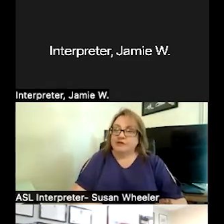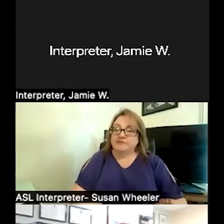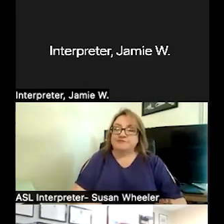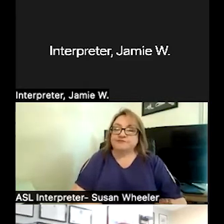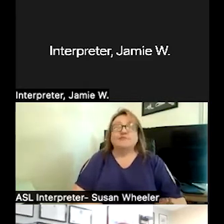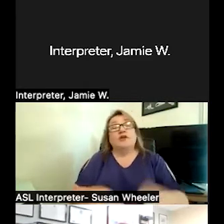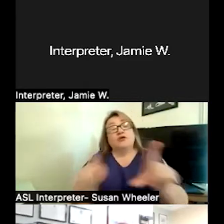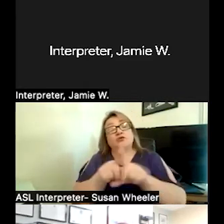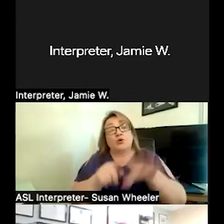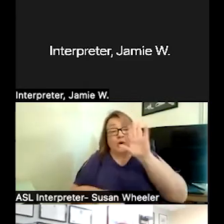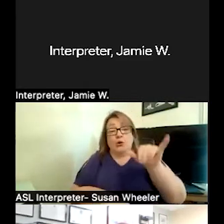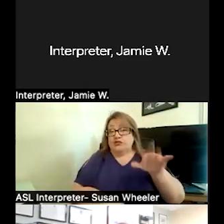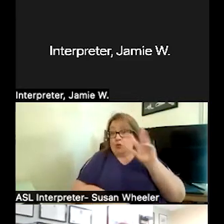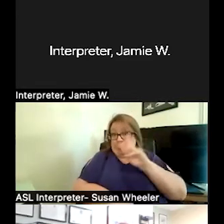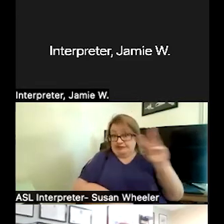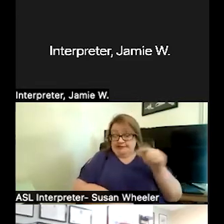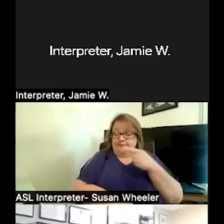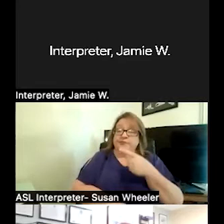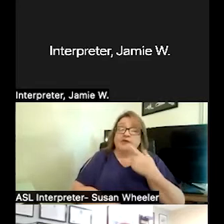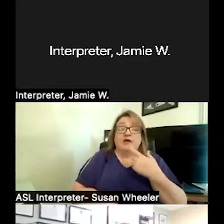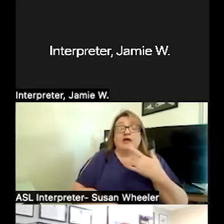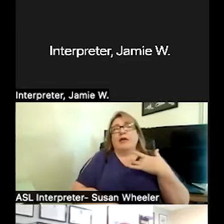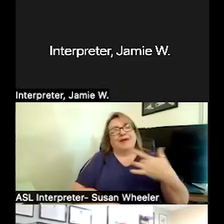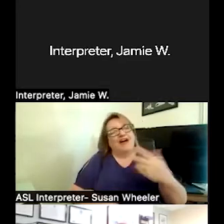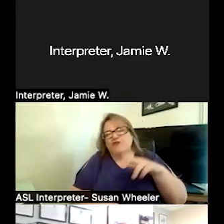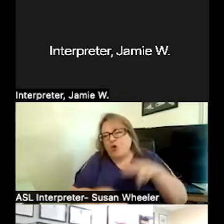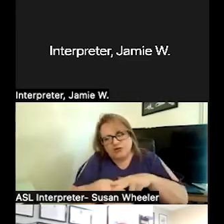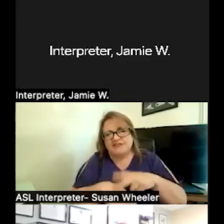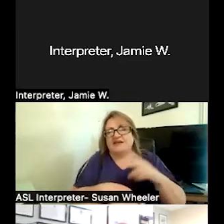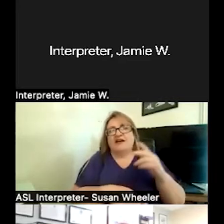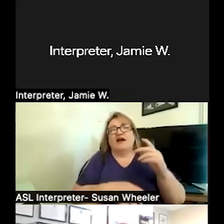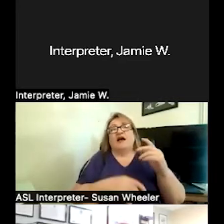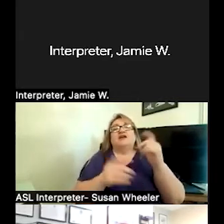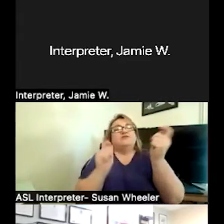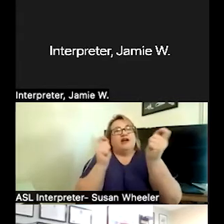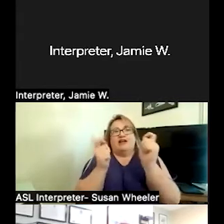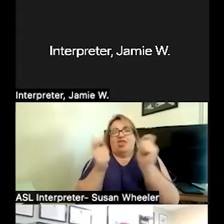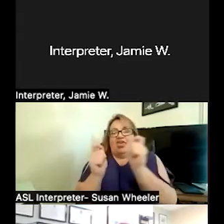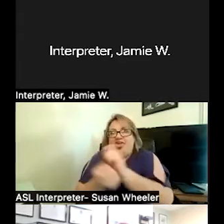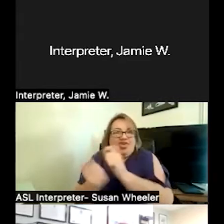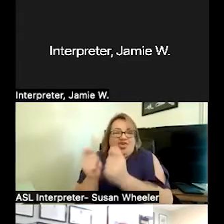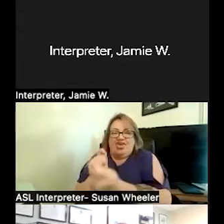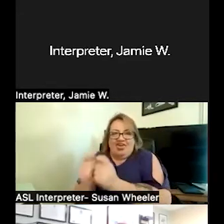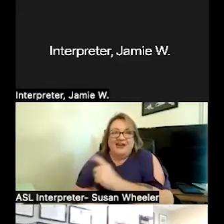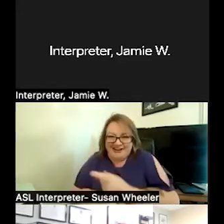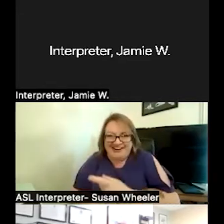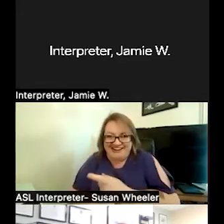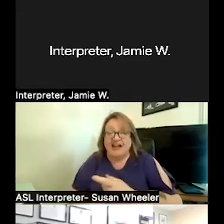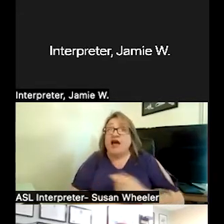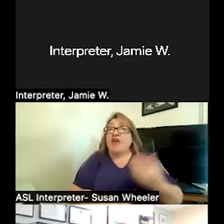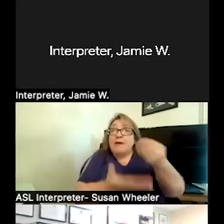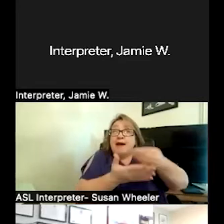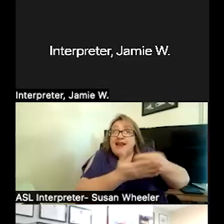Also, these websites, they will change with time. The funding that we got for the guidebook, that was a one-time